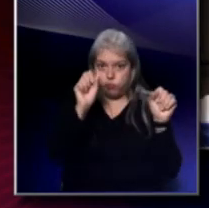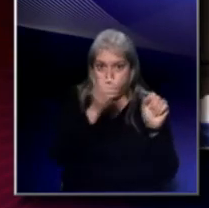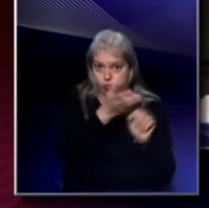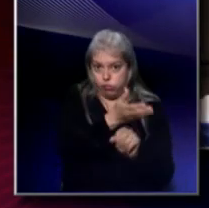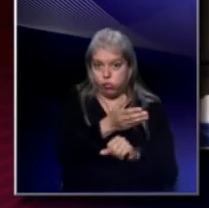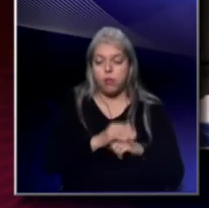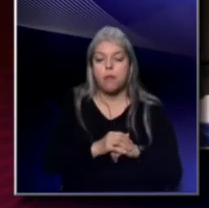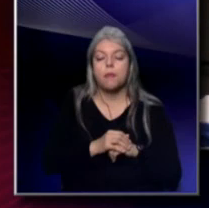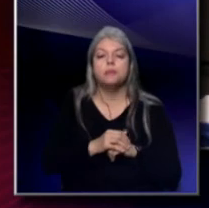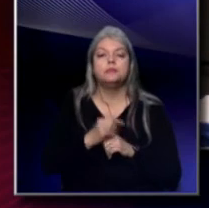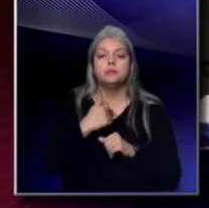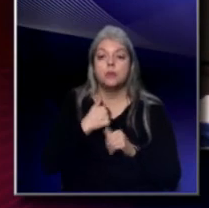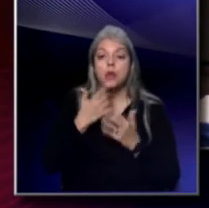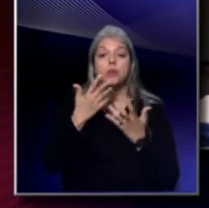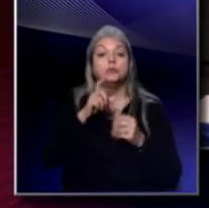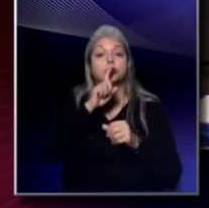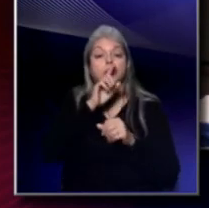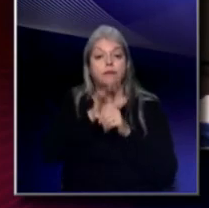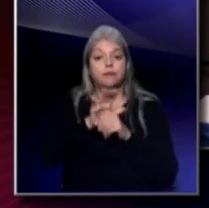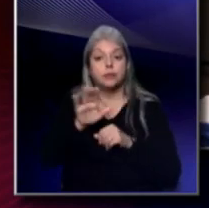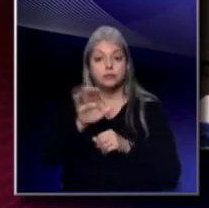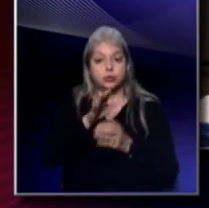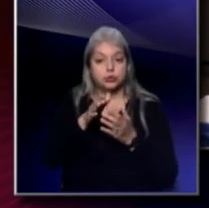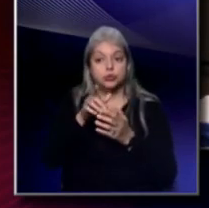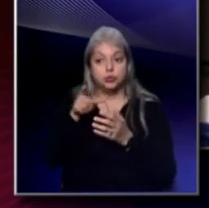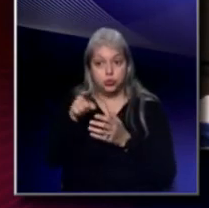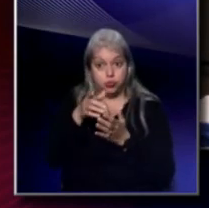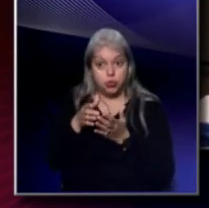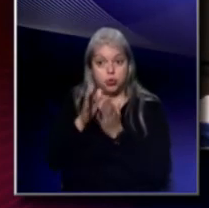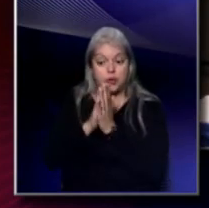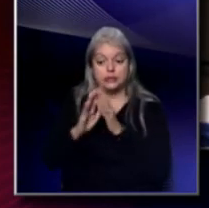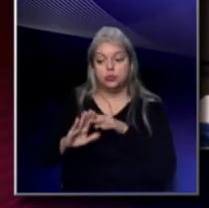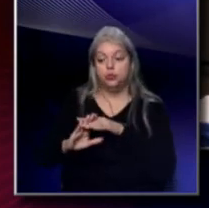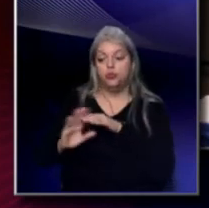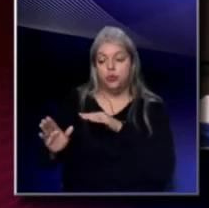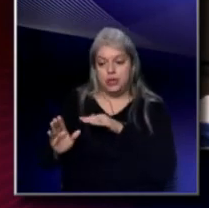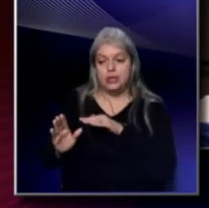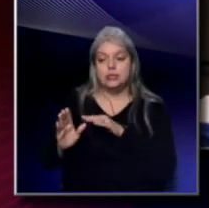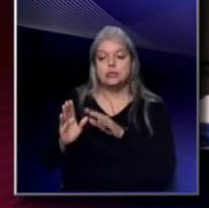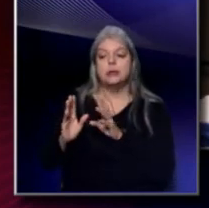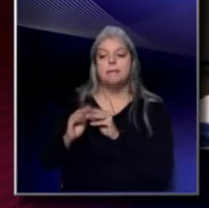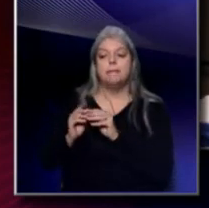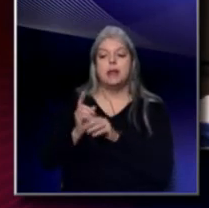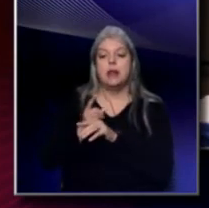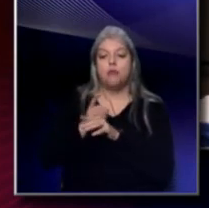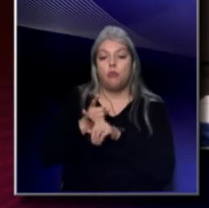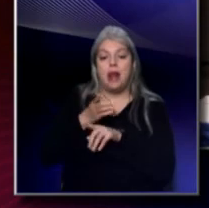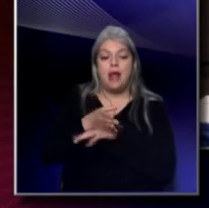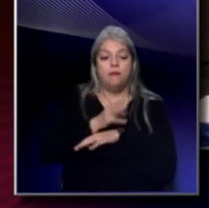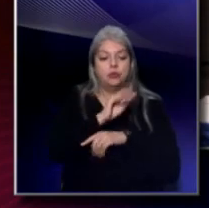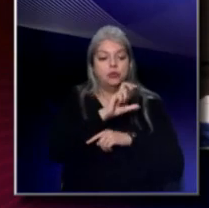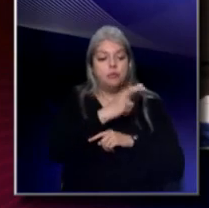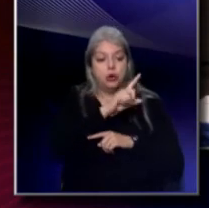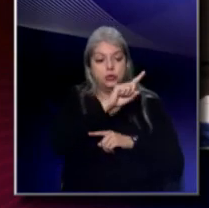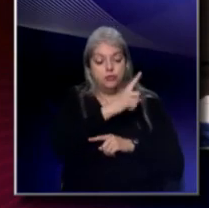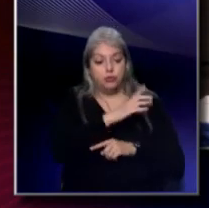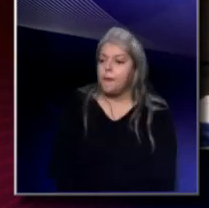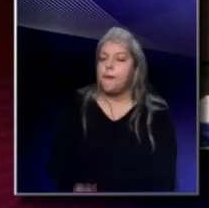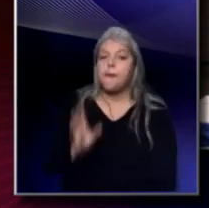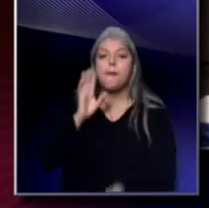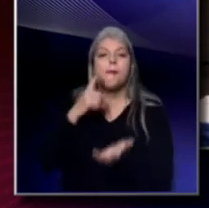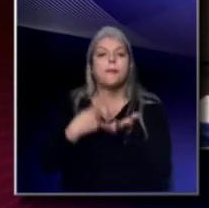Speaking, I'm just confirming that you're requesting a retreat immediately after the March 1st board meeting. Can we go